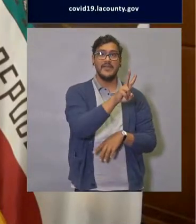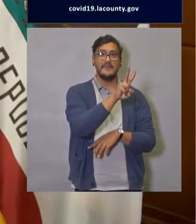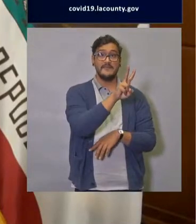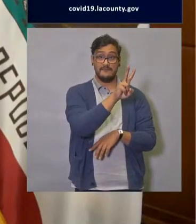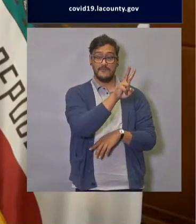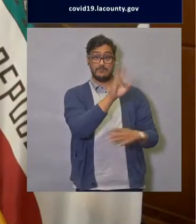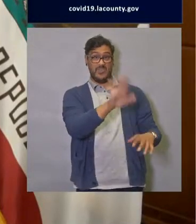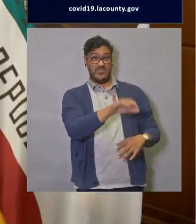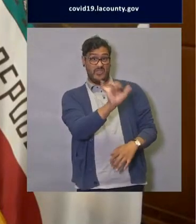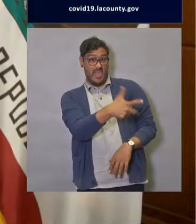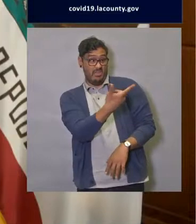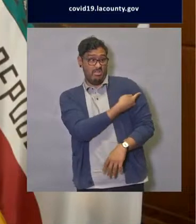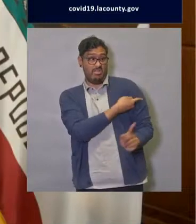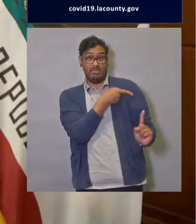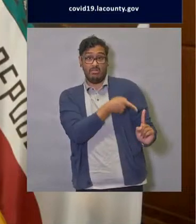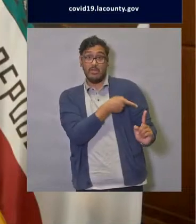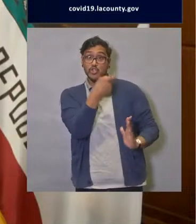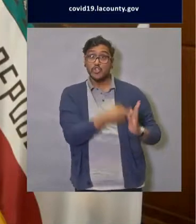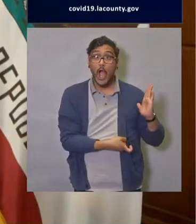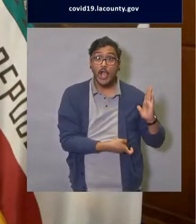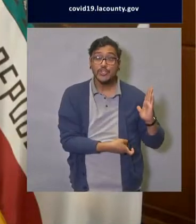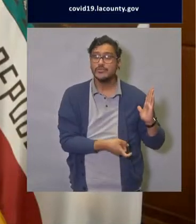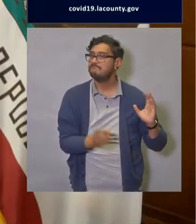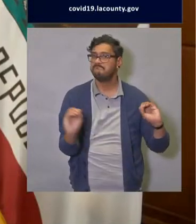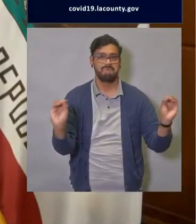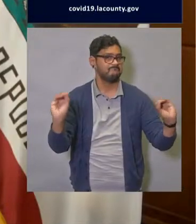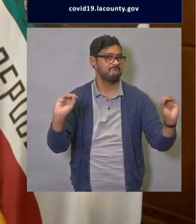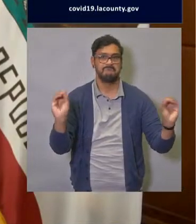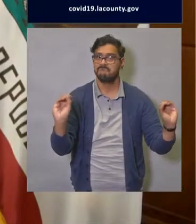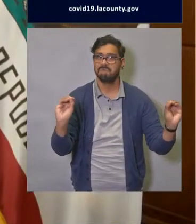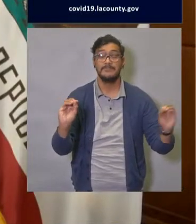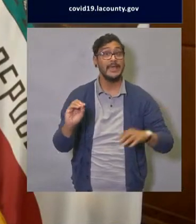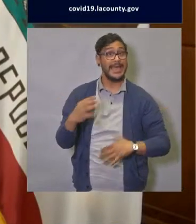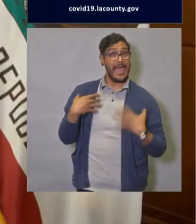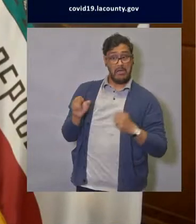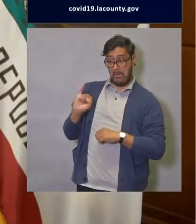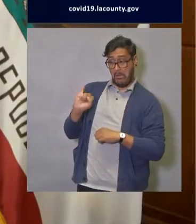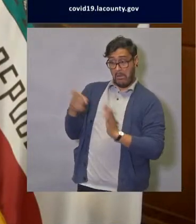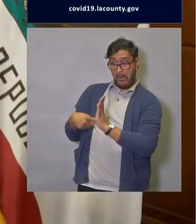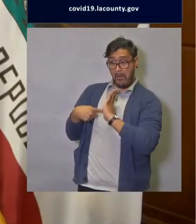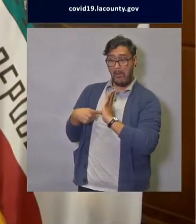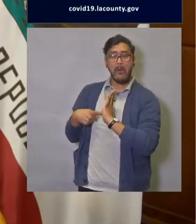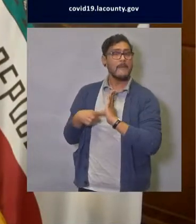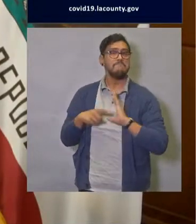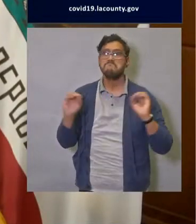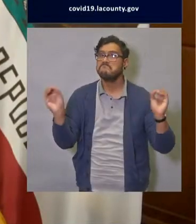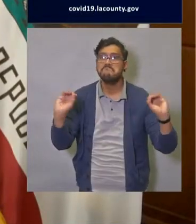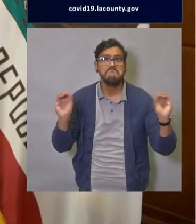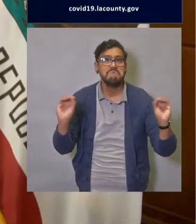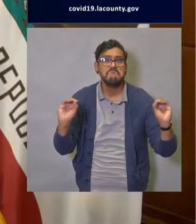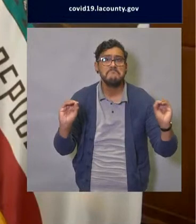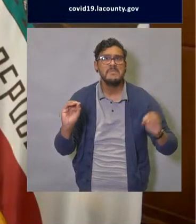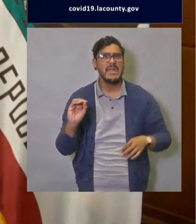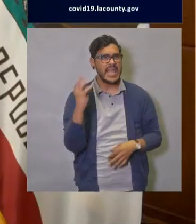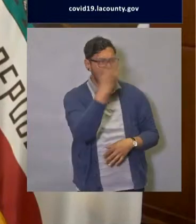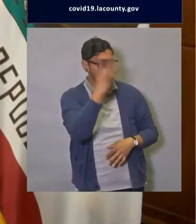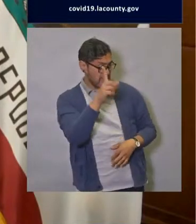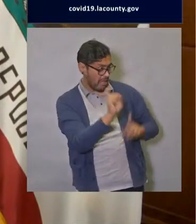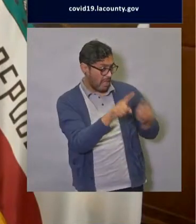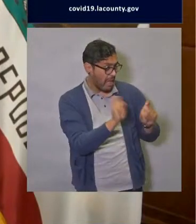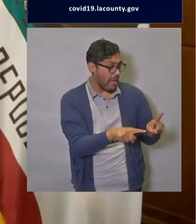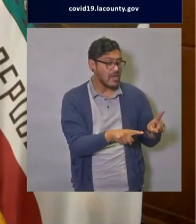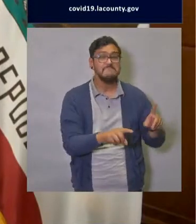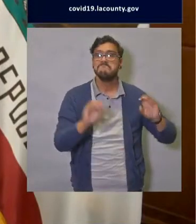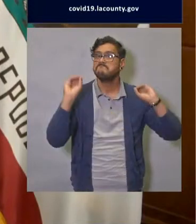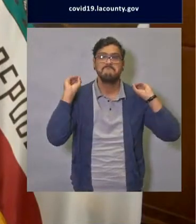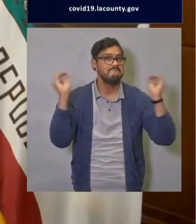are free of cost. There's no requirement for health insurance, and you will not be asked about your immigration status. Additionally,